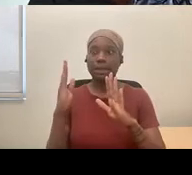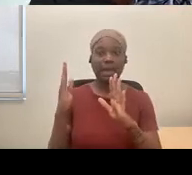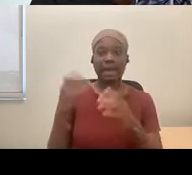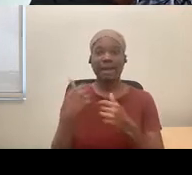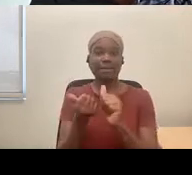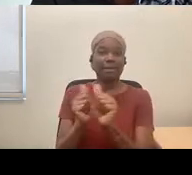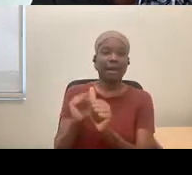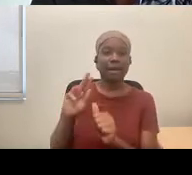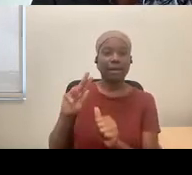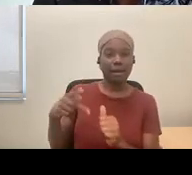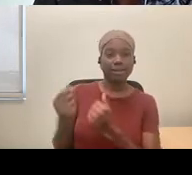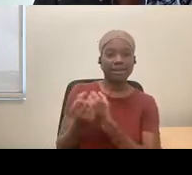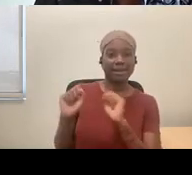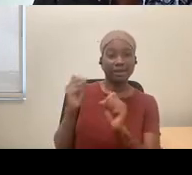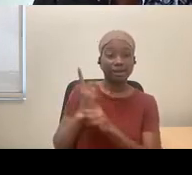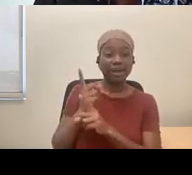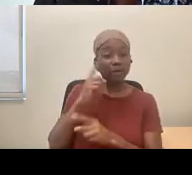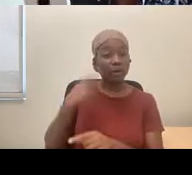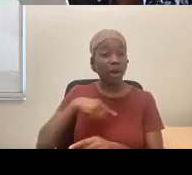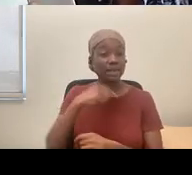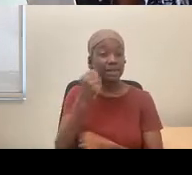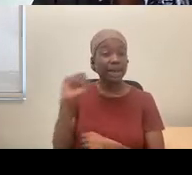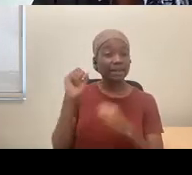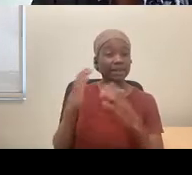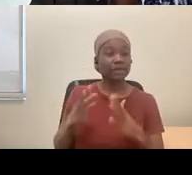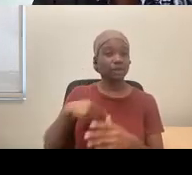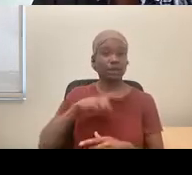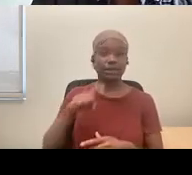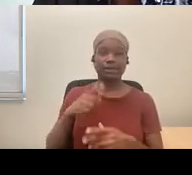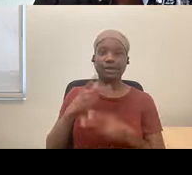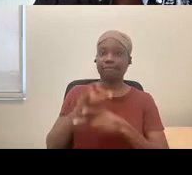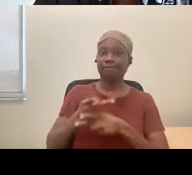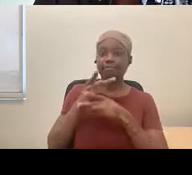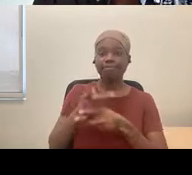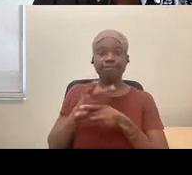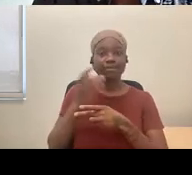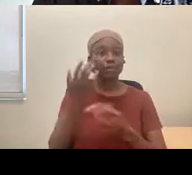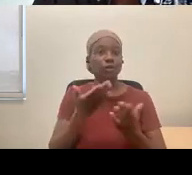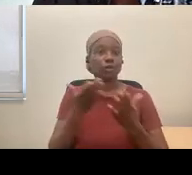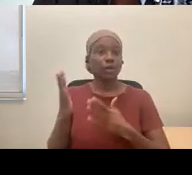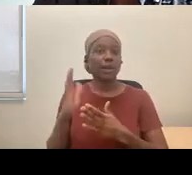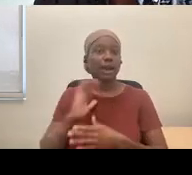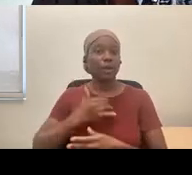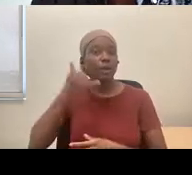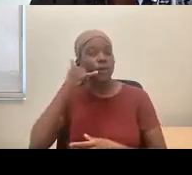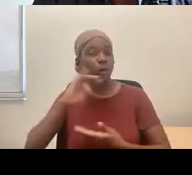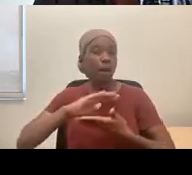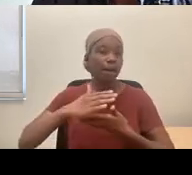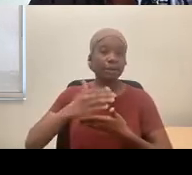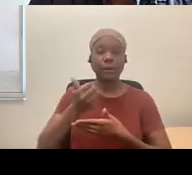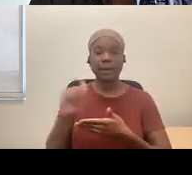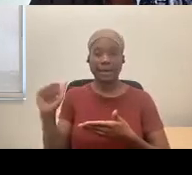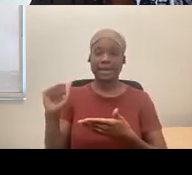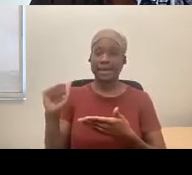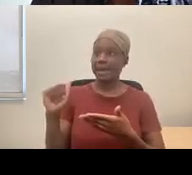us, we need to be really thoughtful about carrying our devices and using biometric sensors if we're going to be walking by people who might force us to use those,